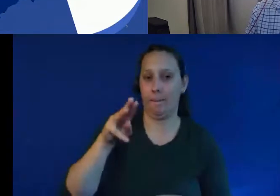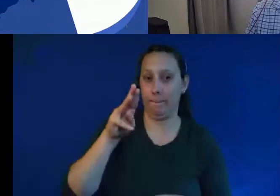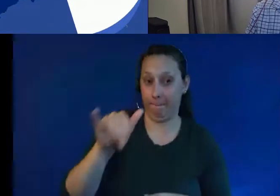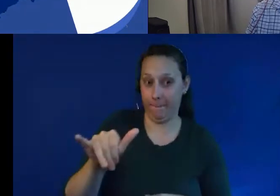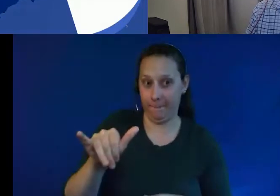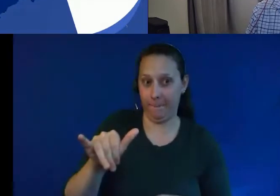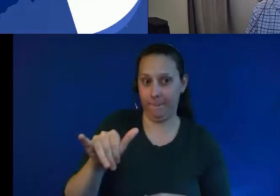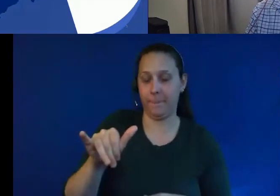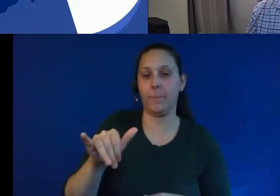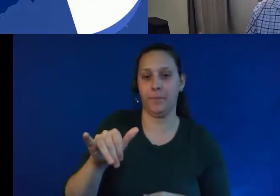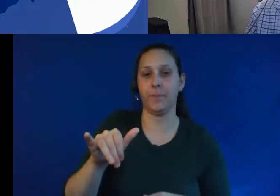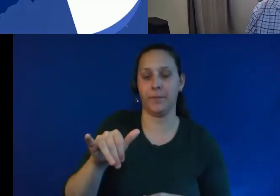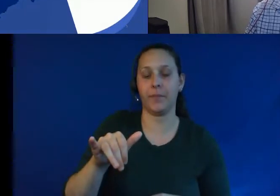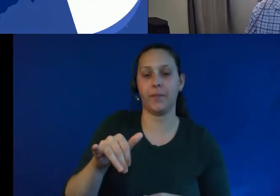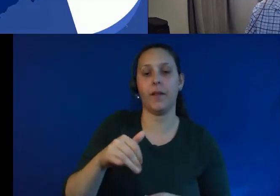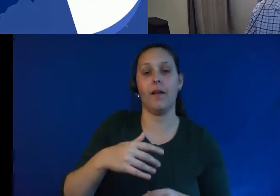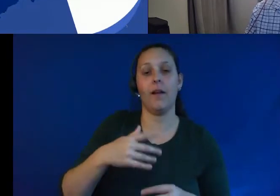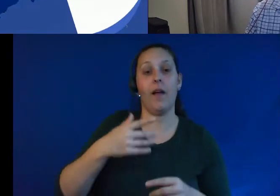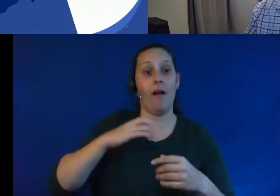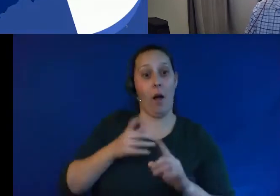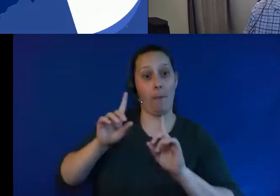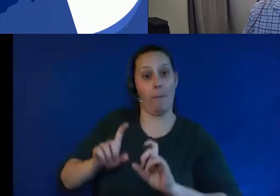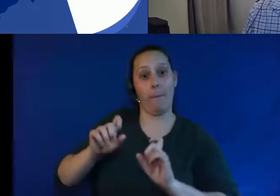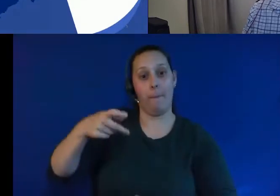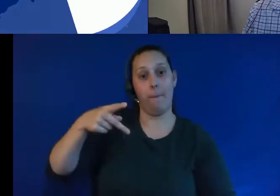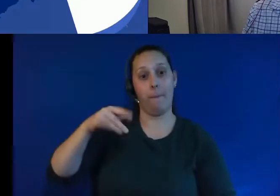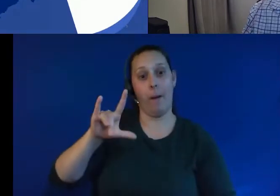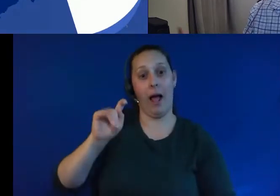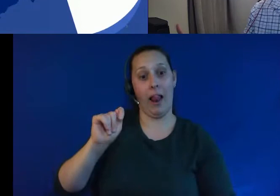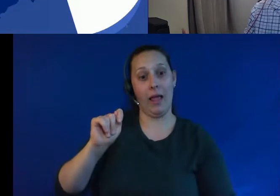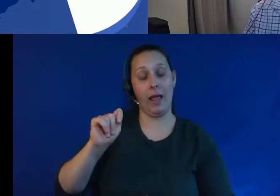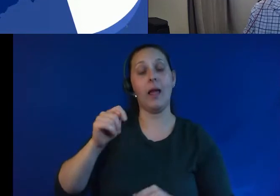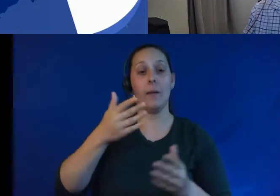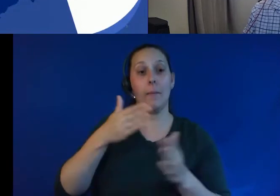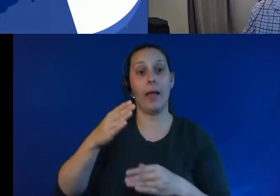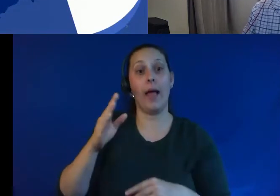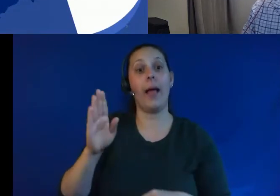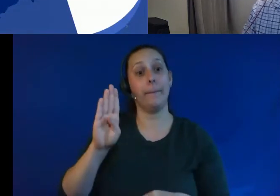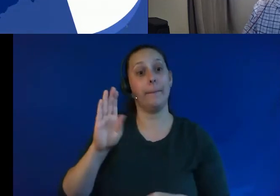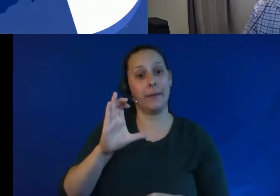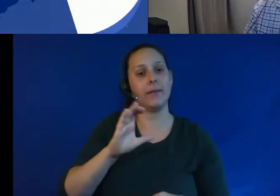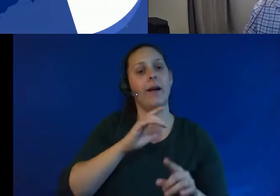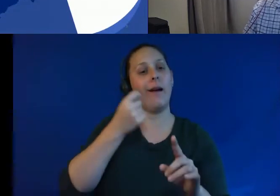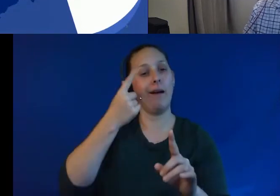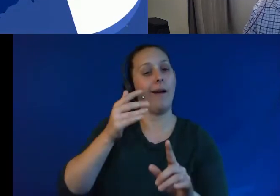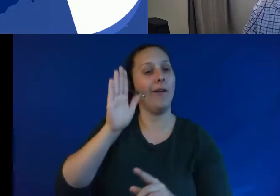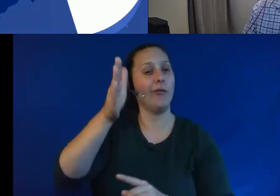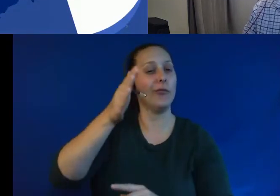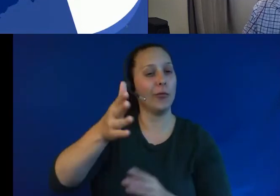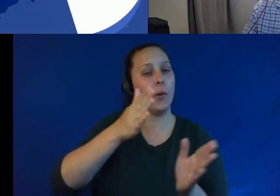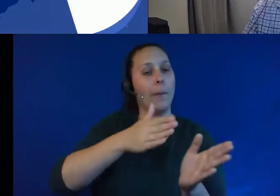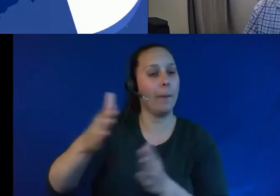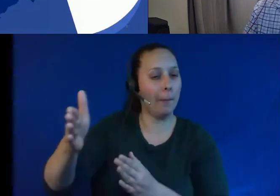focusing on restricting our pilot model to rural BC, but we have plans to open up in Ontario and Alberta by the end of